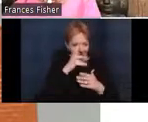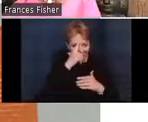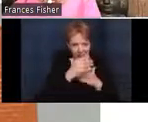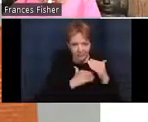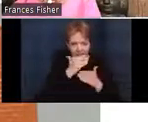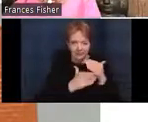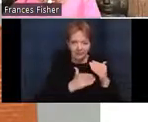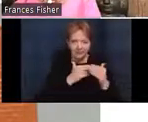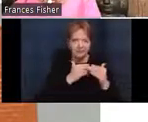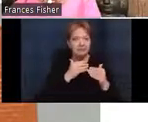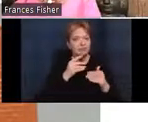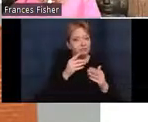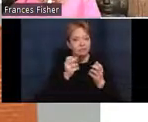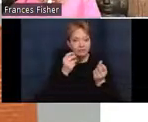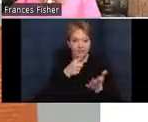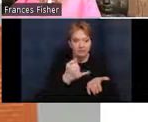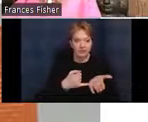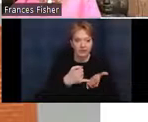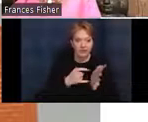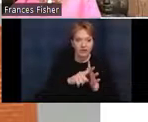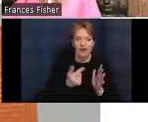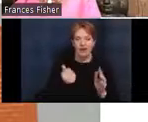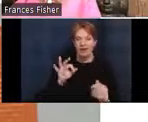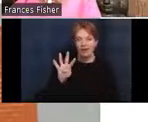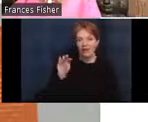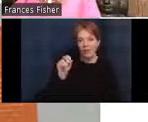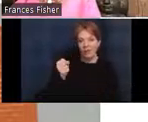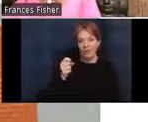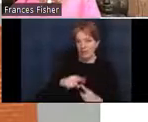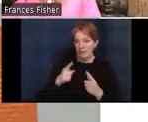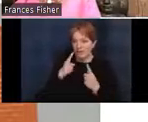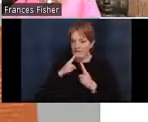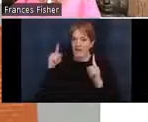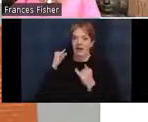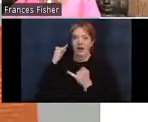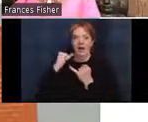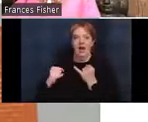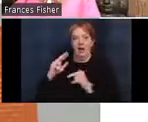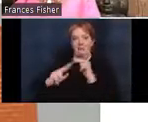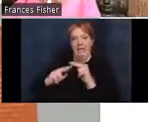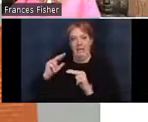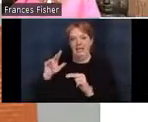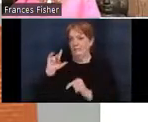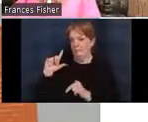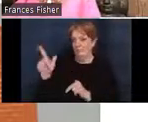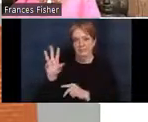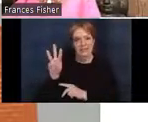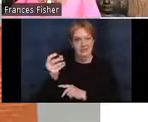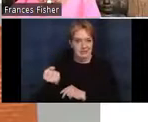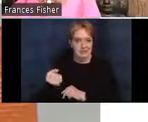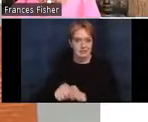long. I mean, a lot of these drawings started in the 40s, and the final product of the brick gateways were done in the